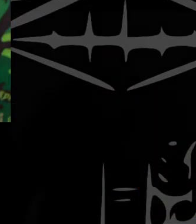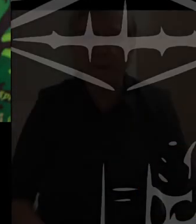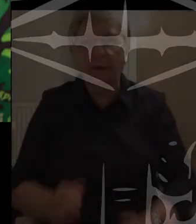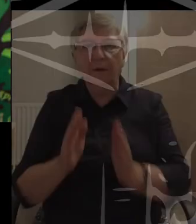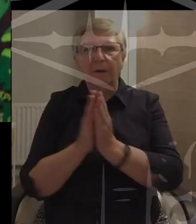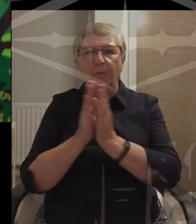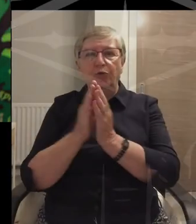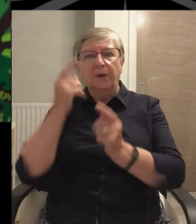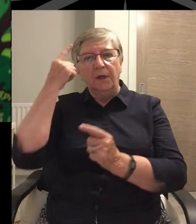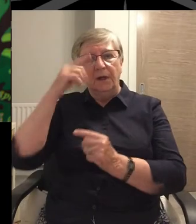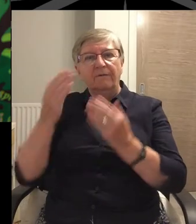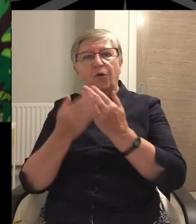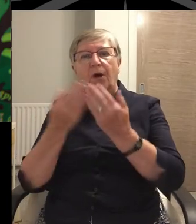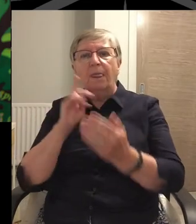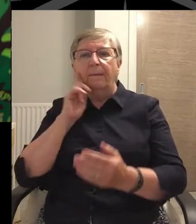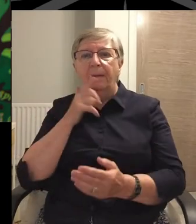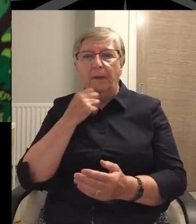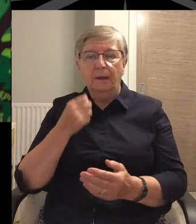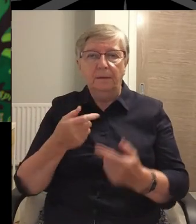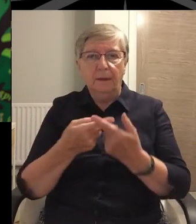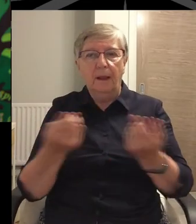Our prayers for others, let us pray.